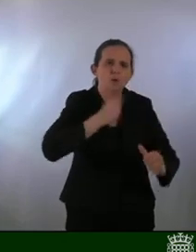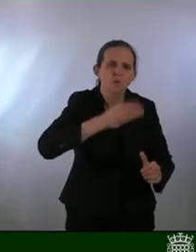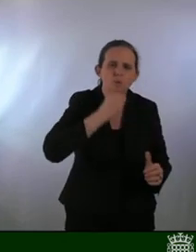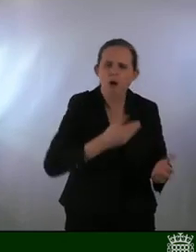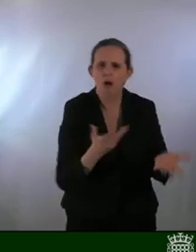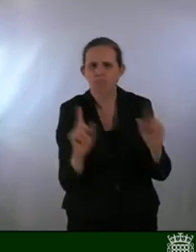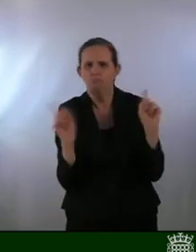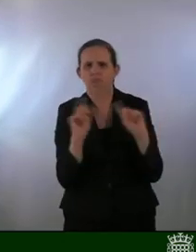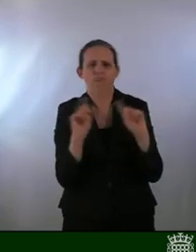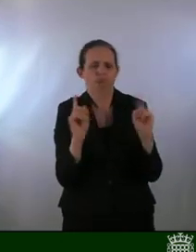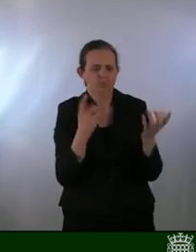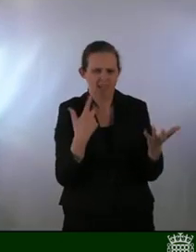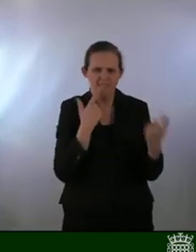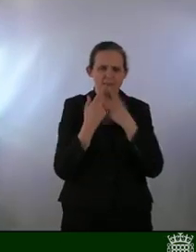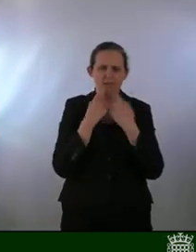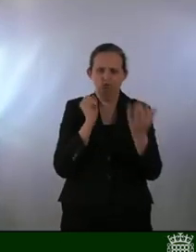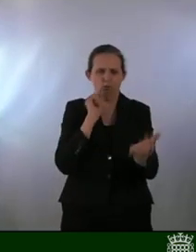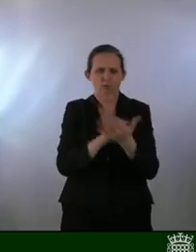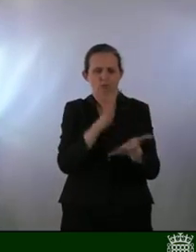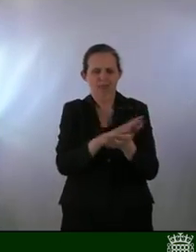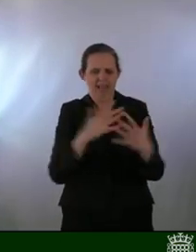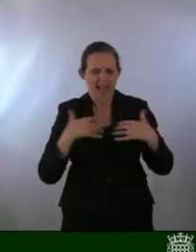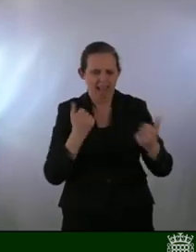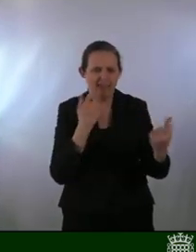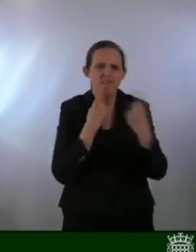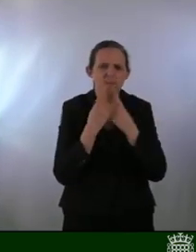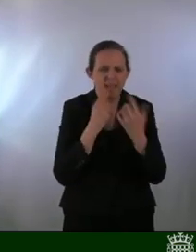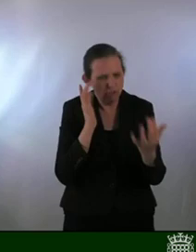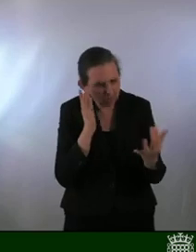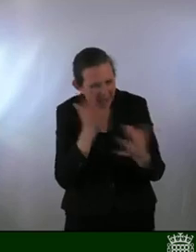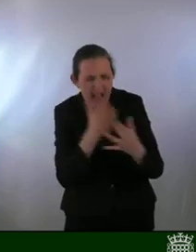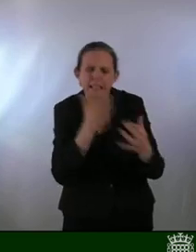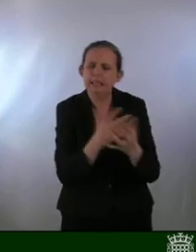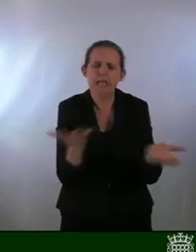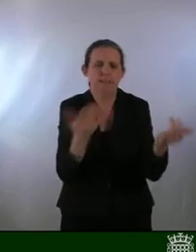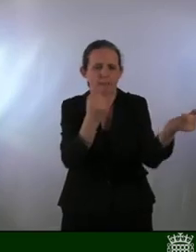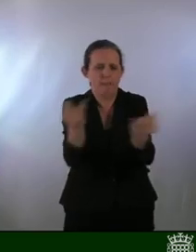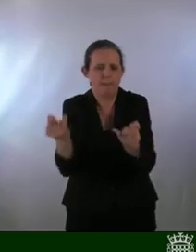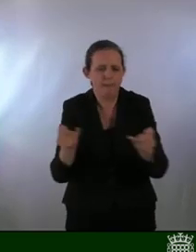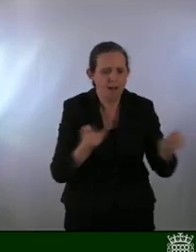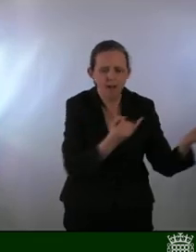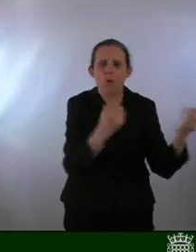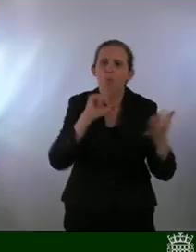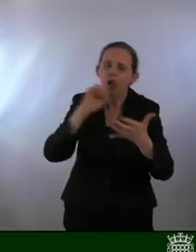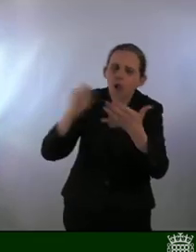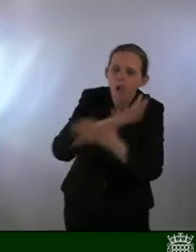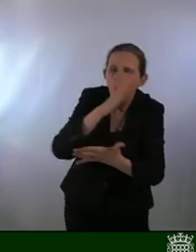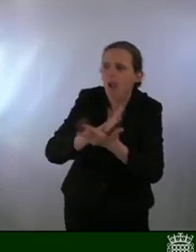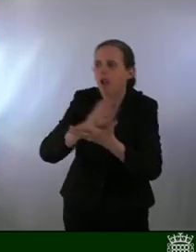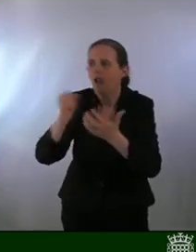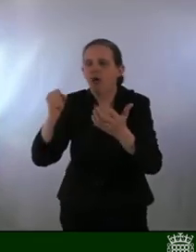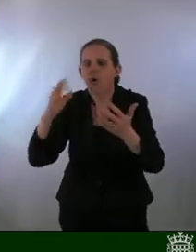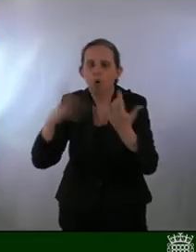messaging is inaccessible. Given the seriousness of the situation, the fast-moving situation, will he ensure that all press